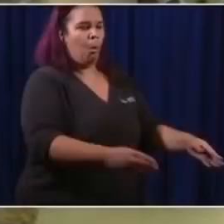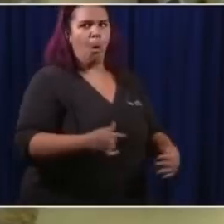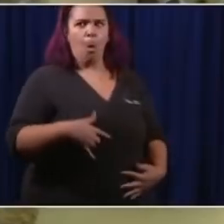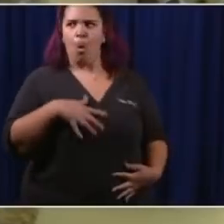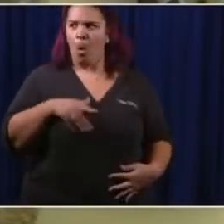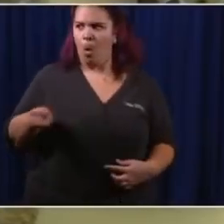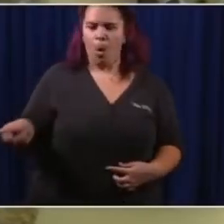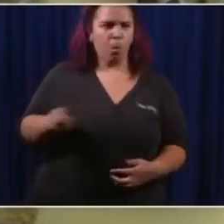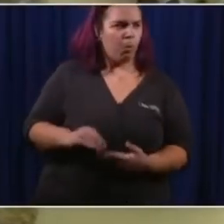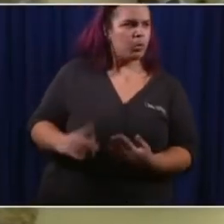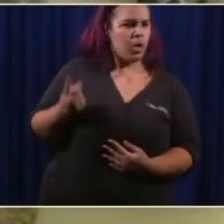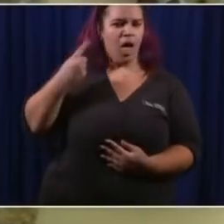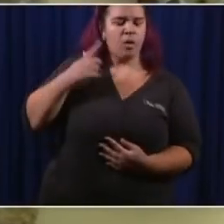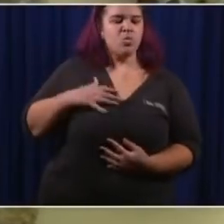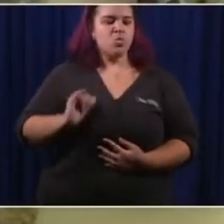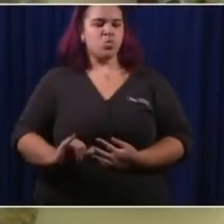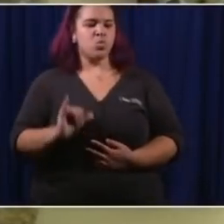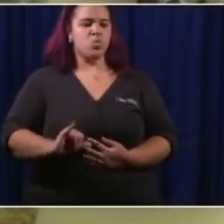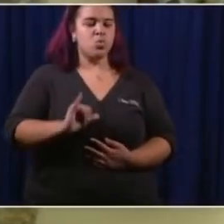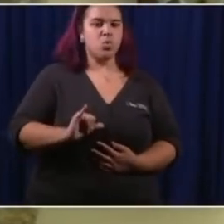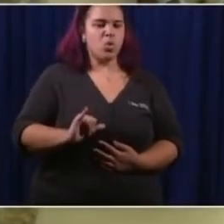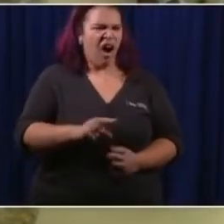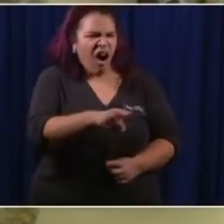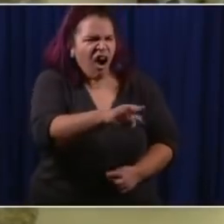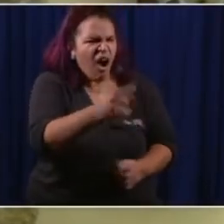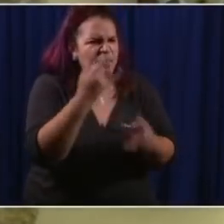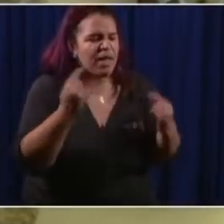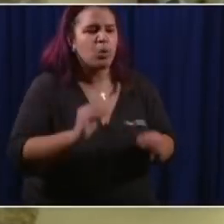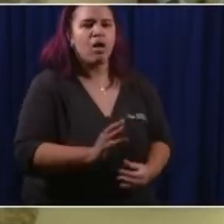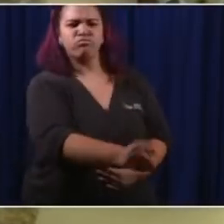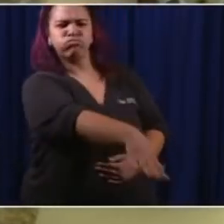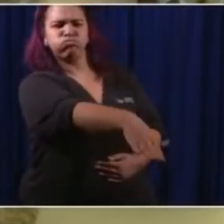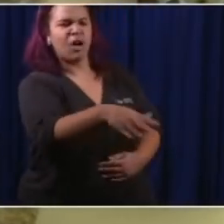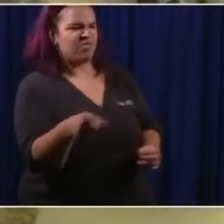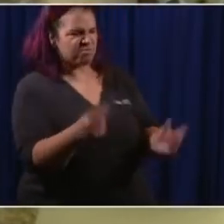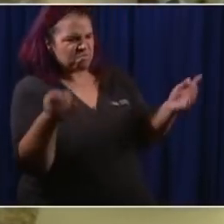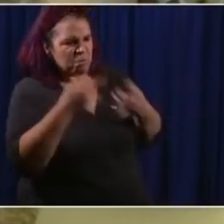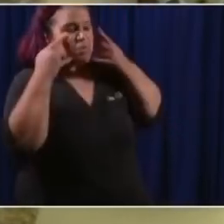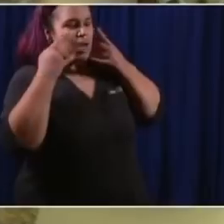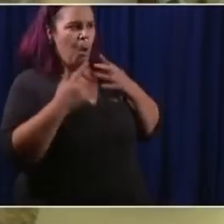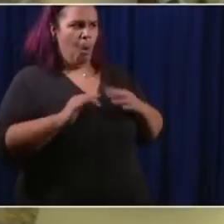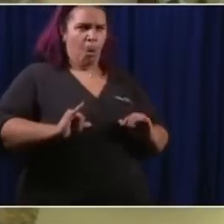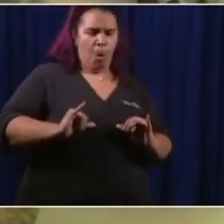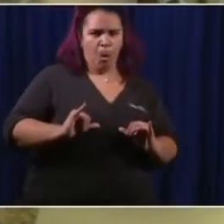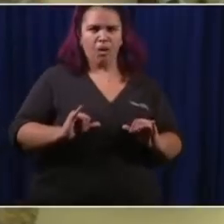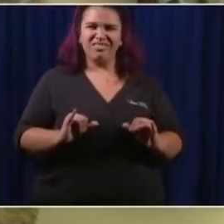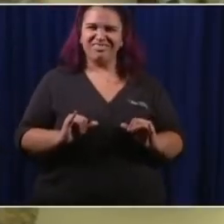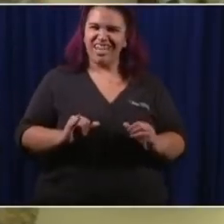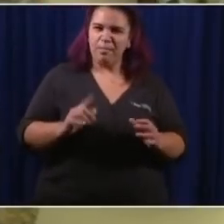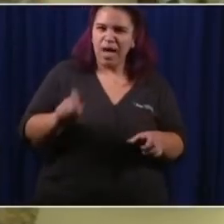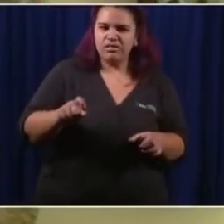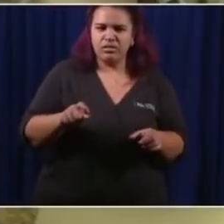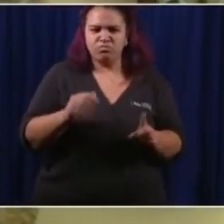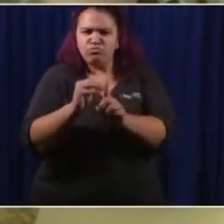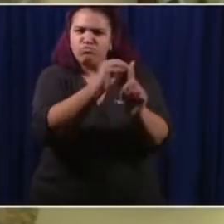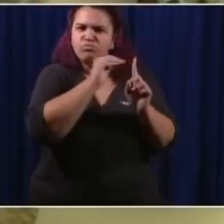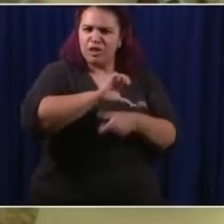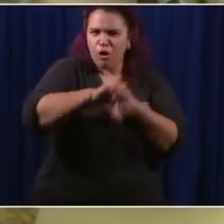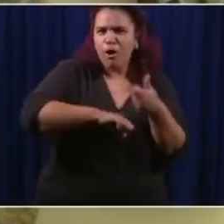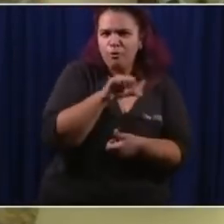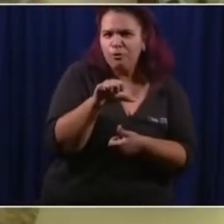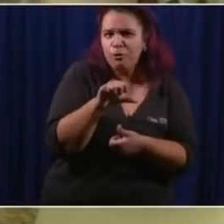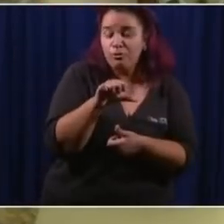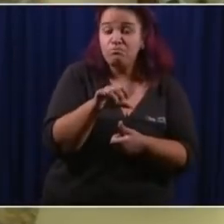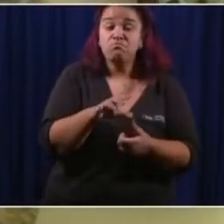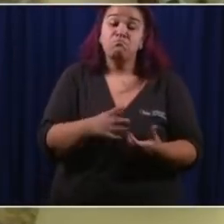very productive to staying in class. So am I worried? Yes, I'm worried. I think we have every right to be